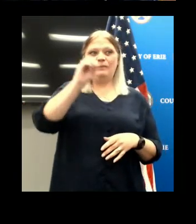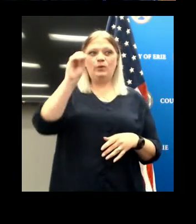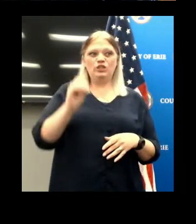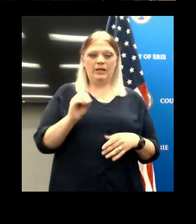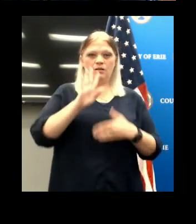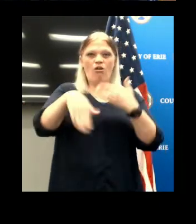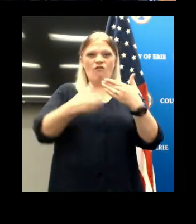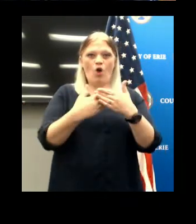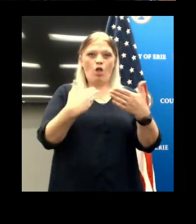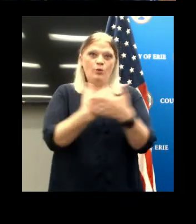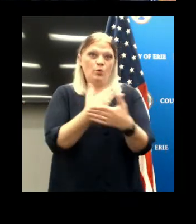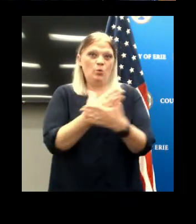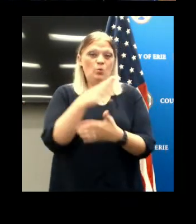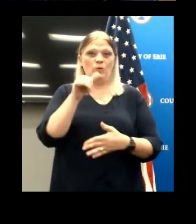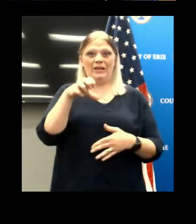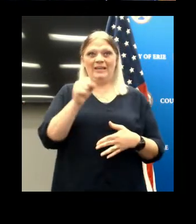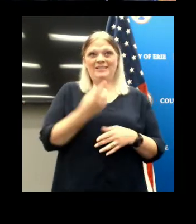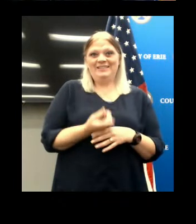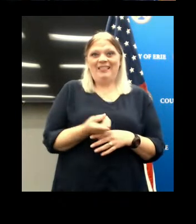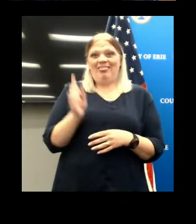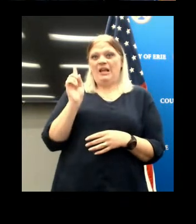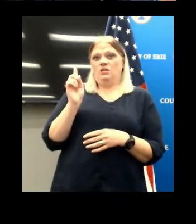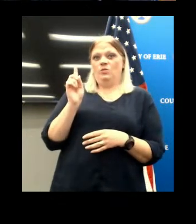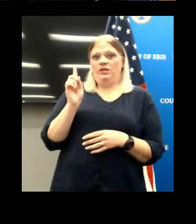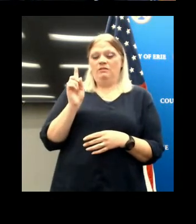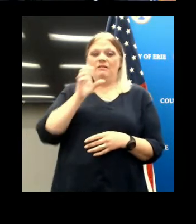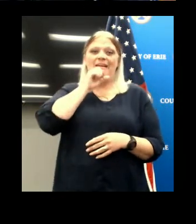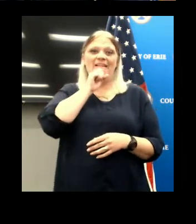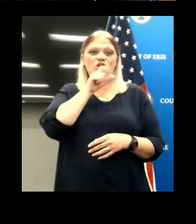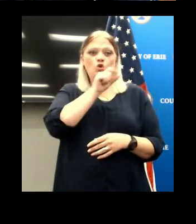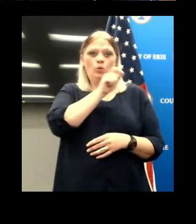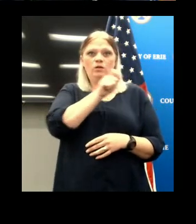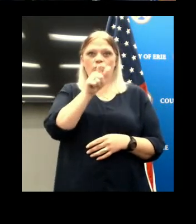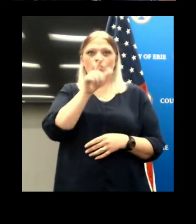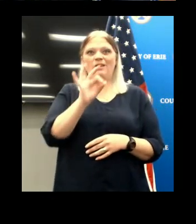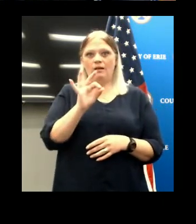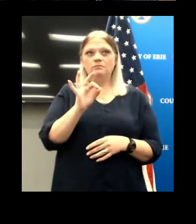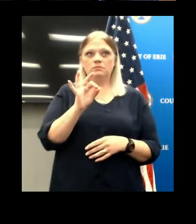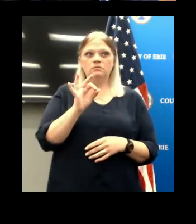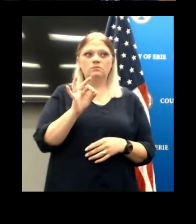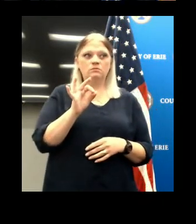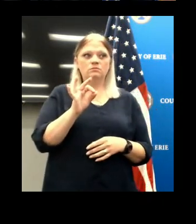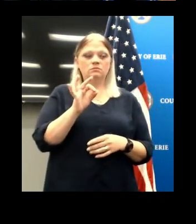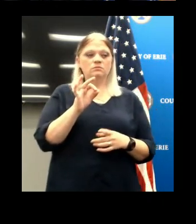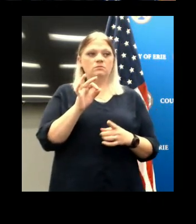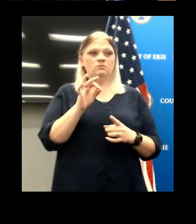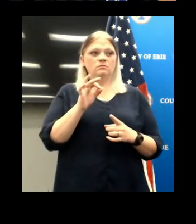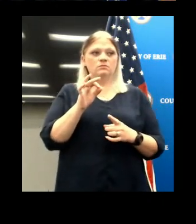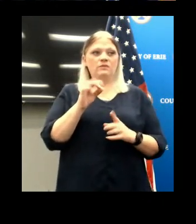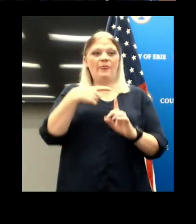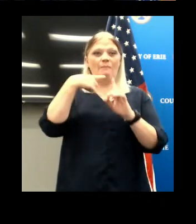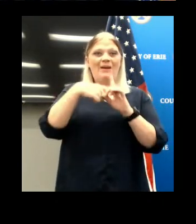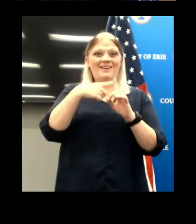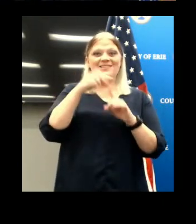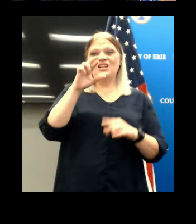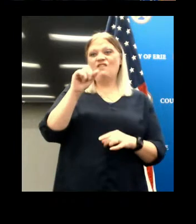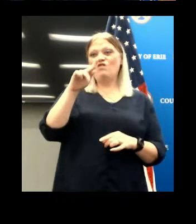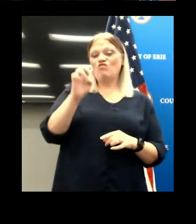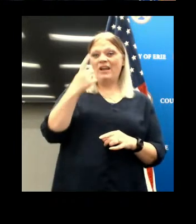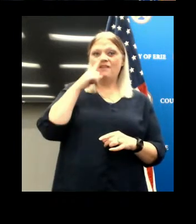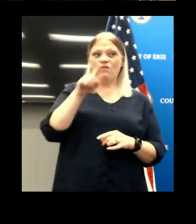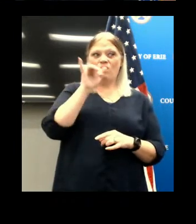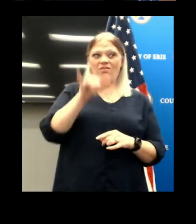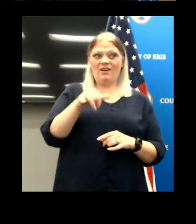35.6% of all new cases last week were in the age group of 20 to 29. And the positivity rate for 20 to 29-year-olds